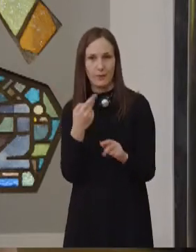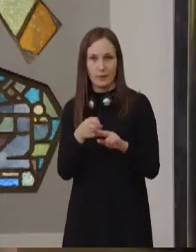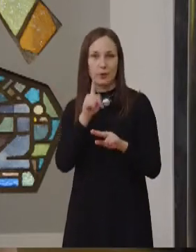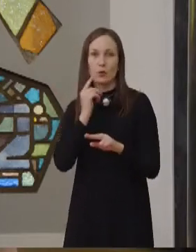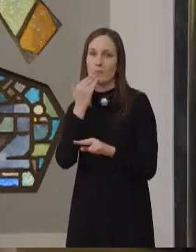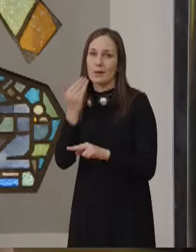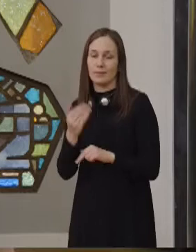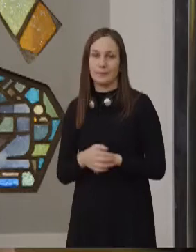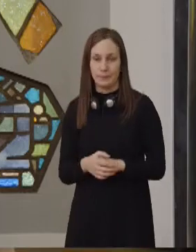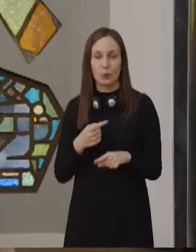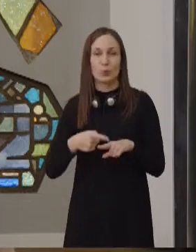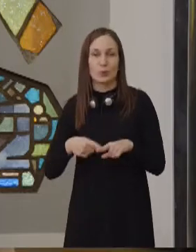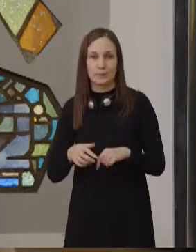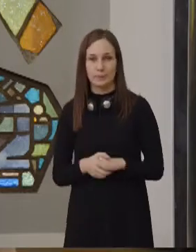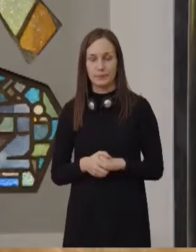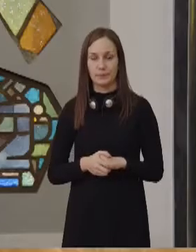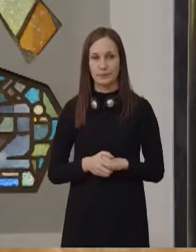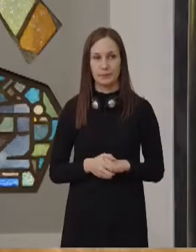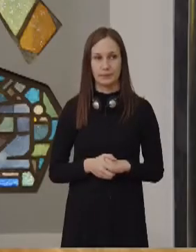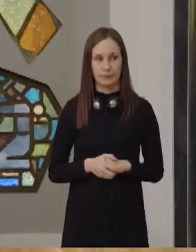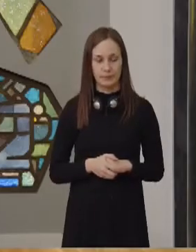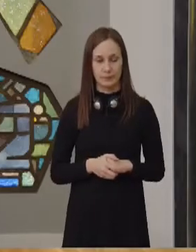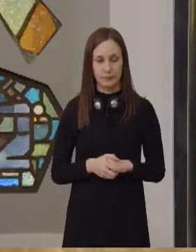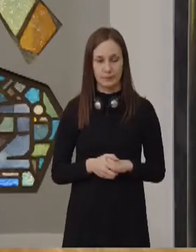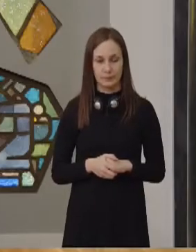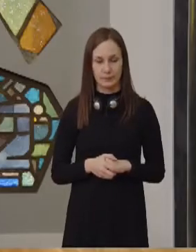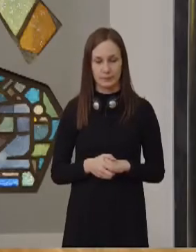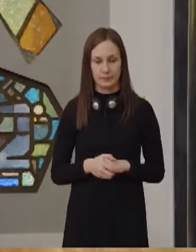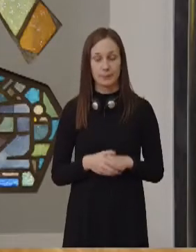Tomas Bičiūnas was given a question.